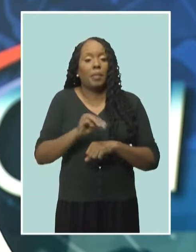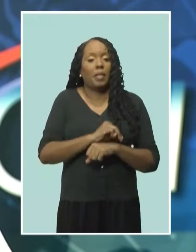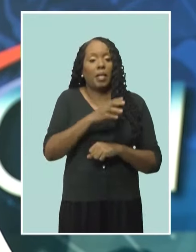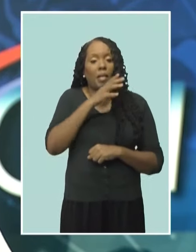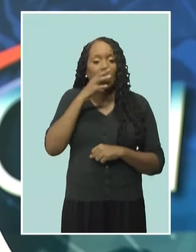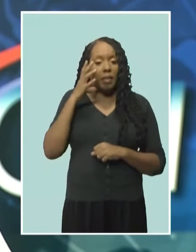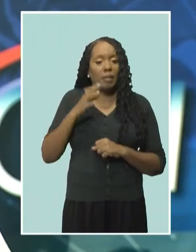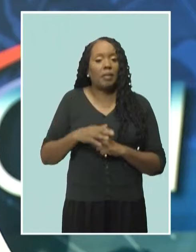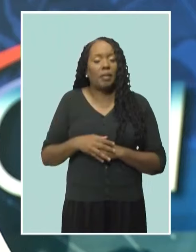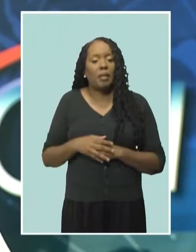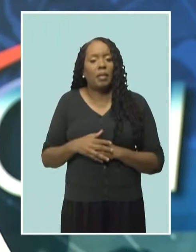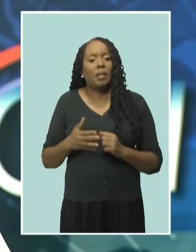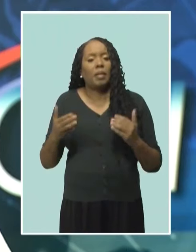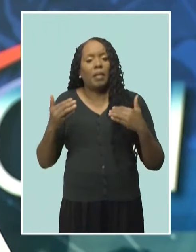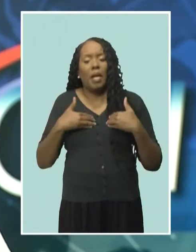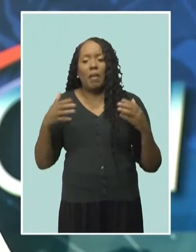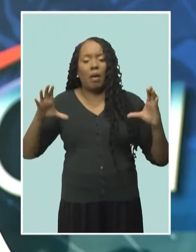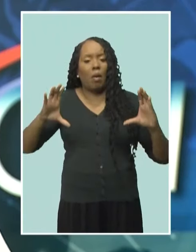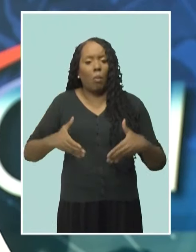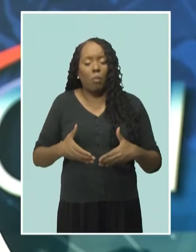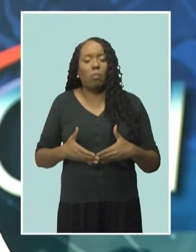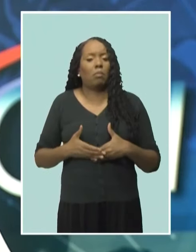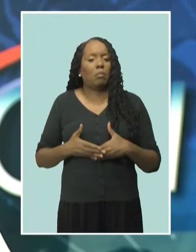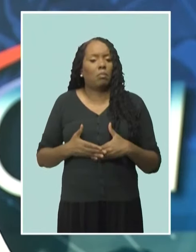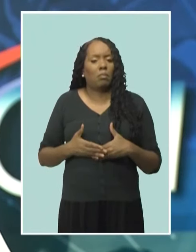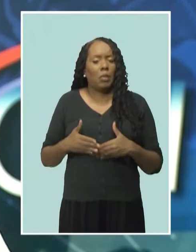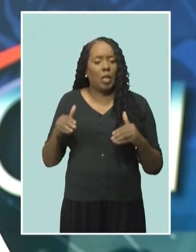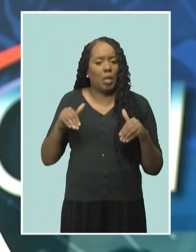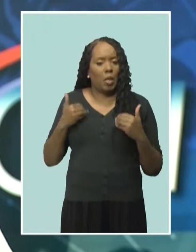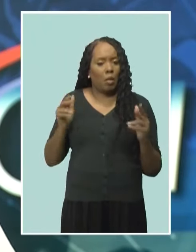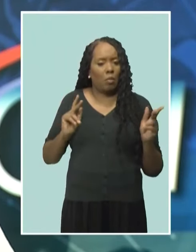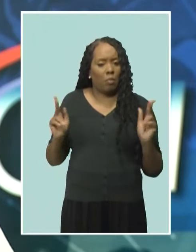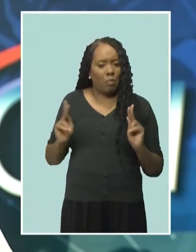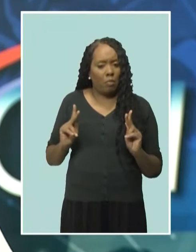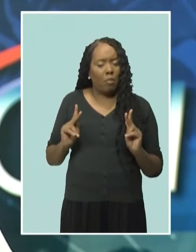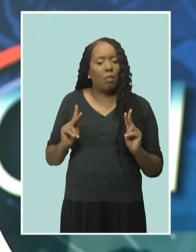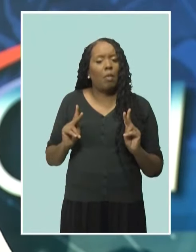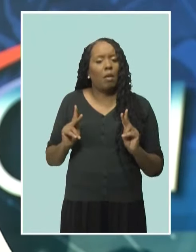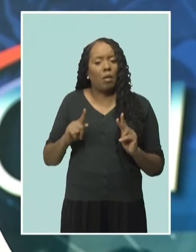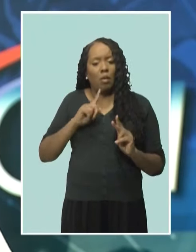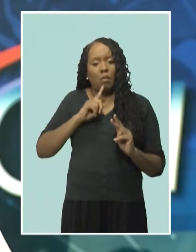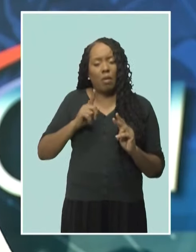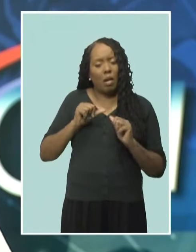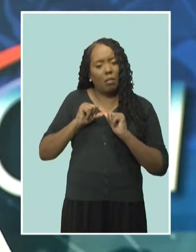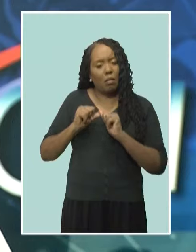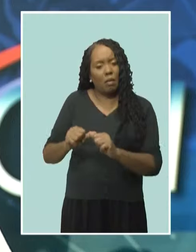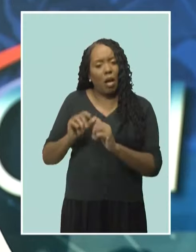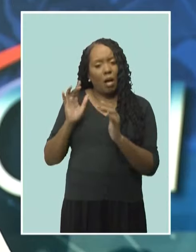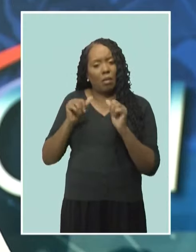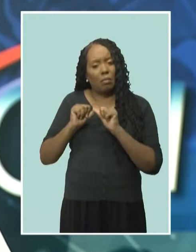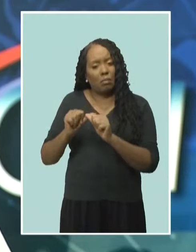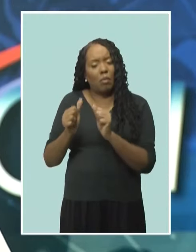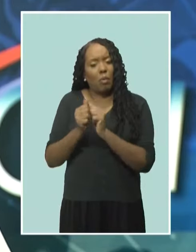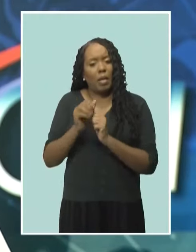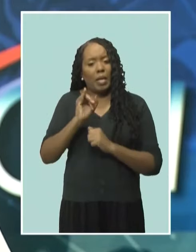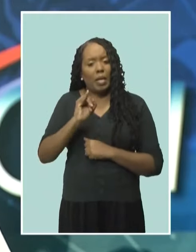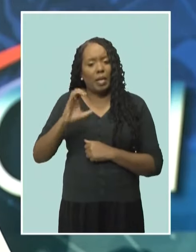think tank has been created by young farmers out of a youth project aimed at maintaining contact with ICA.